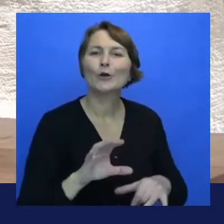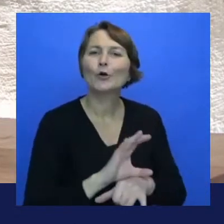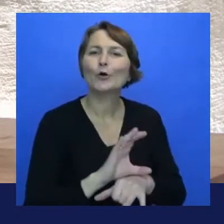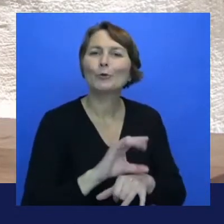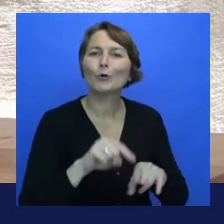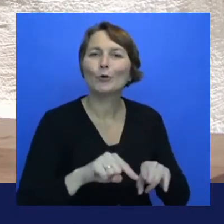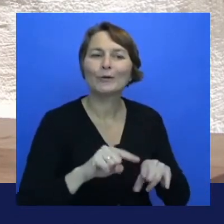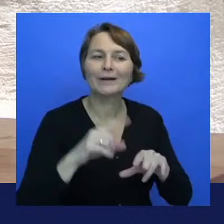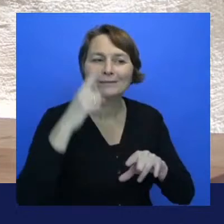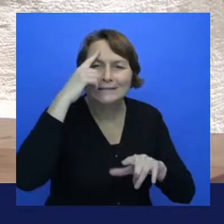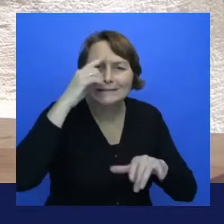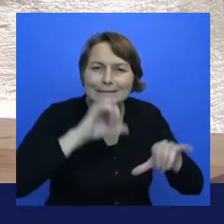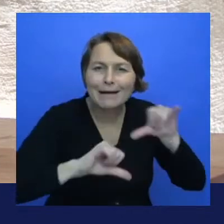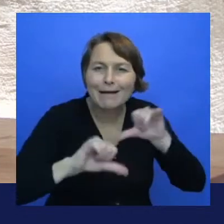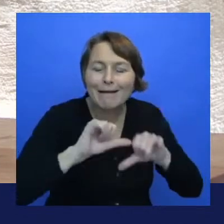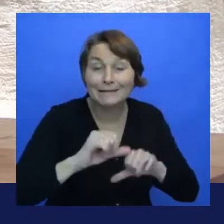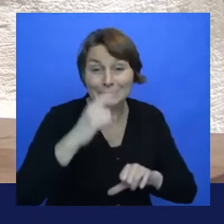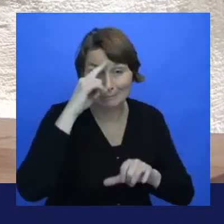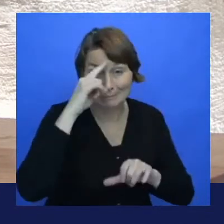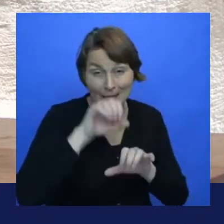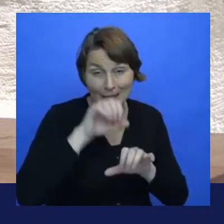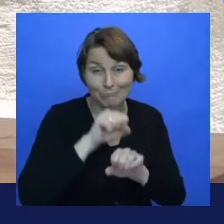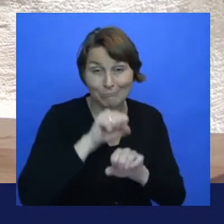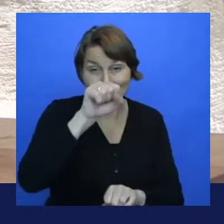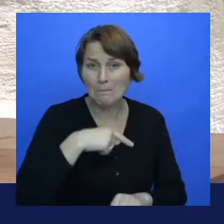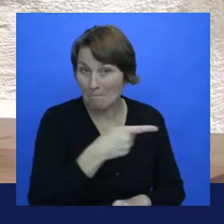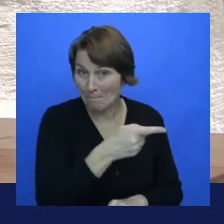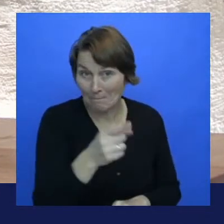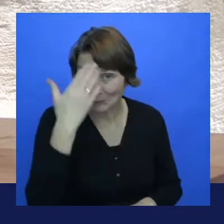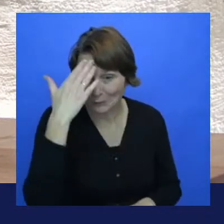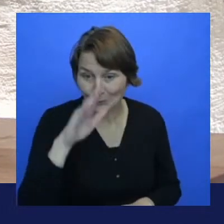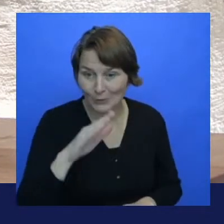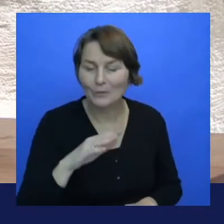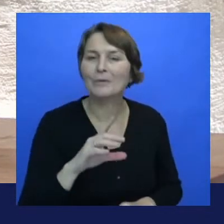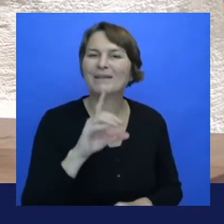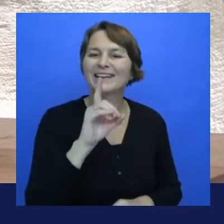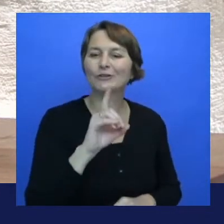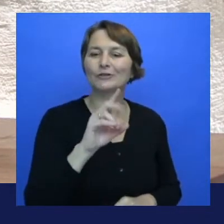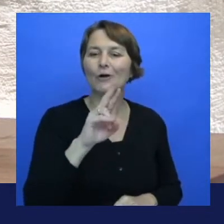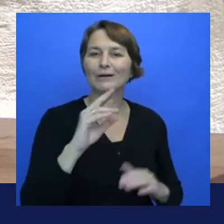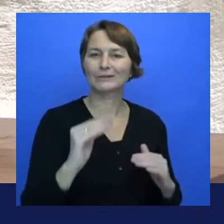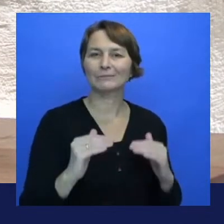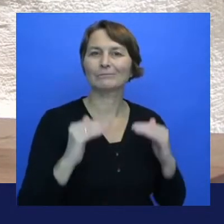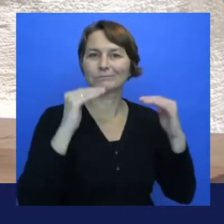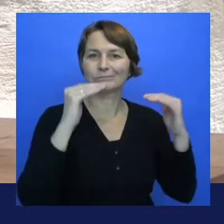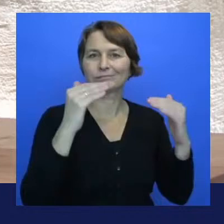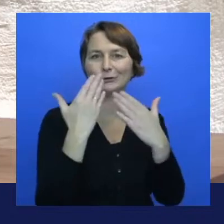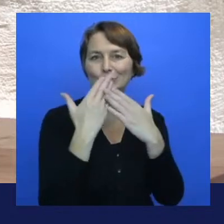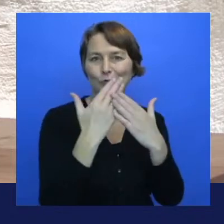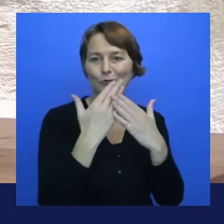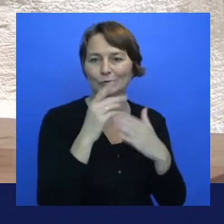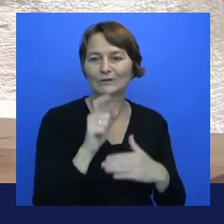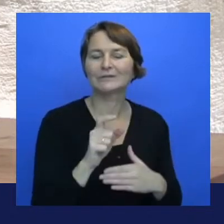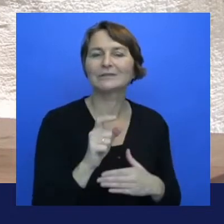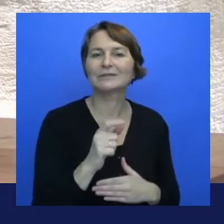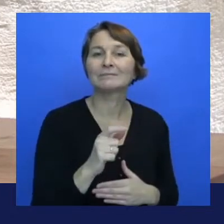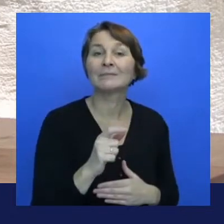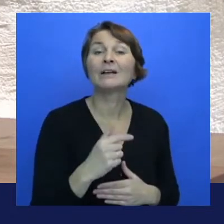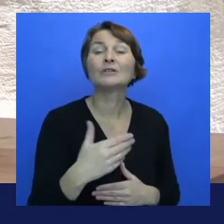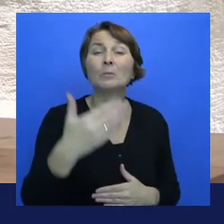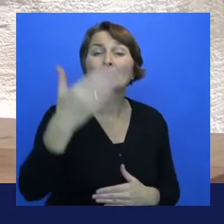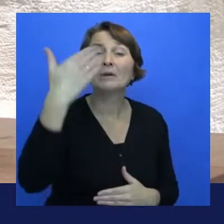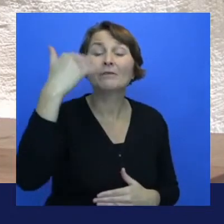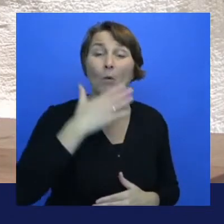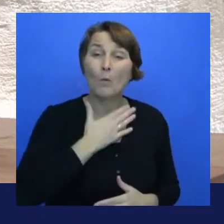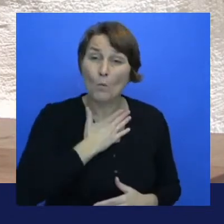doctoral student, and I studied machine learning when the NEETs were kind of still in charge, and my models were